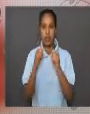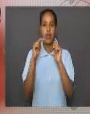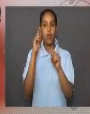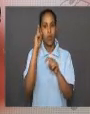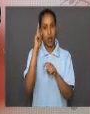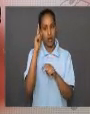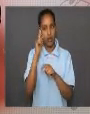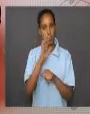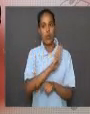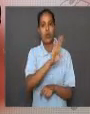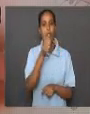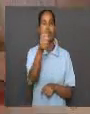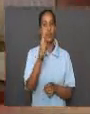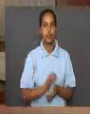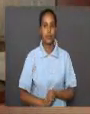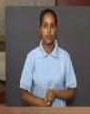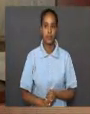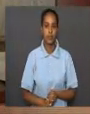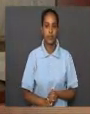one on your own.